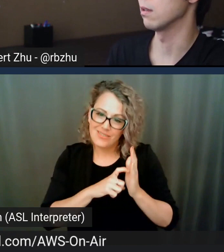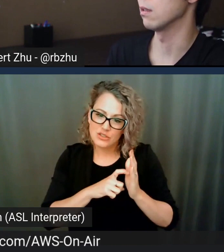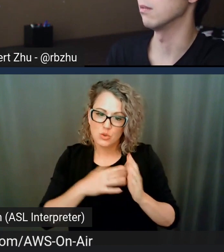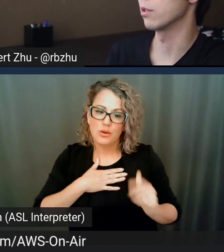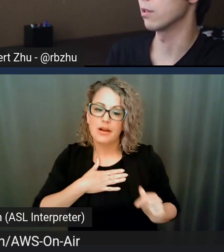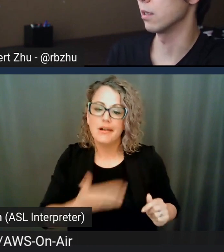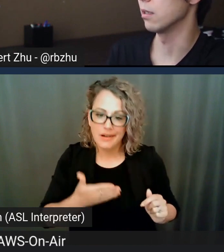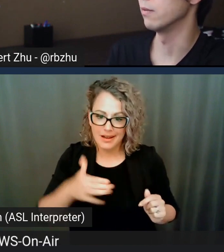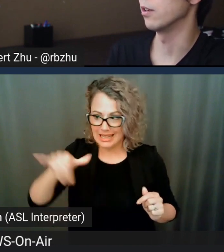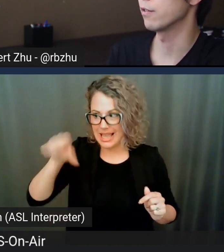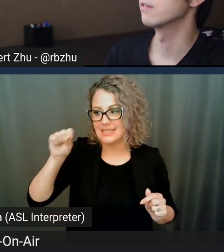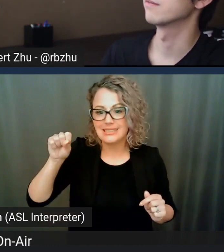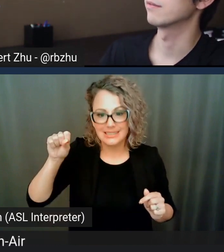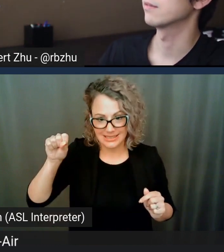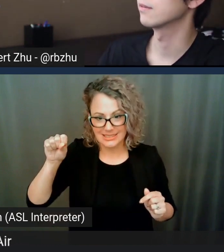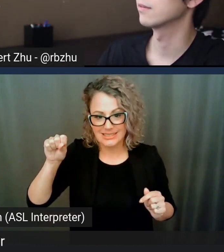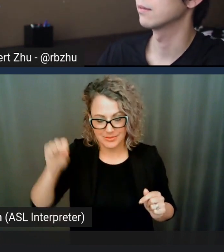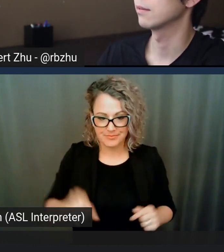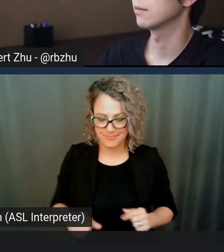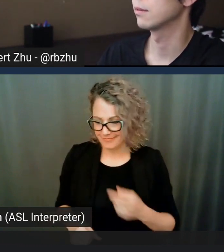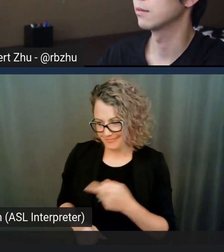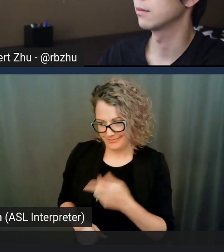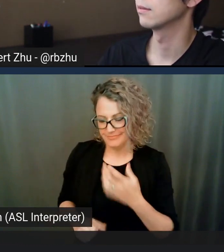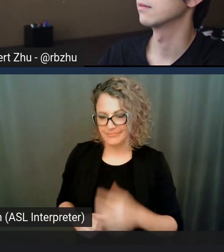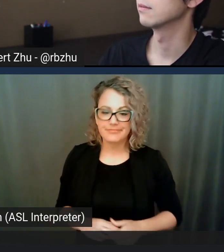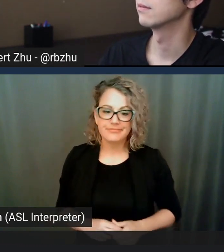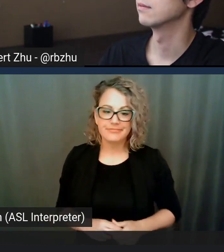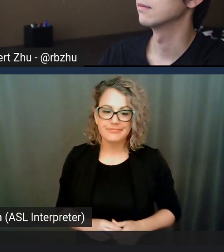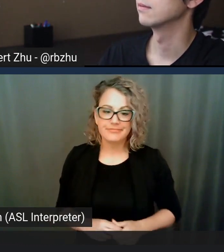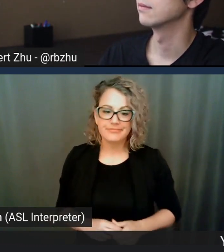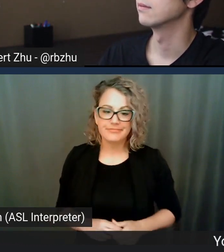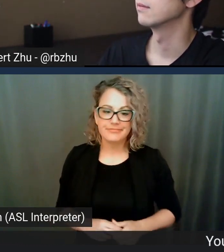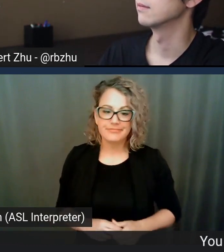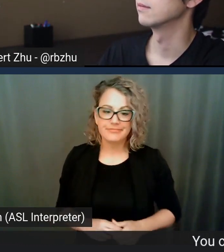issues and the exactly. Yeah.